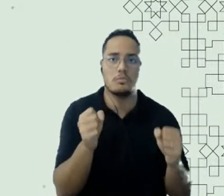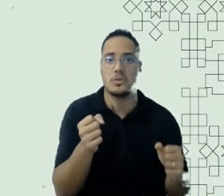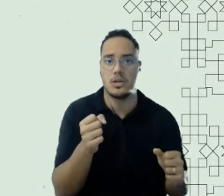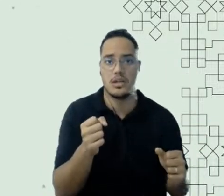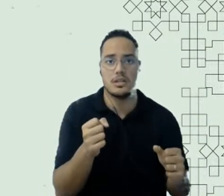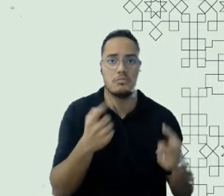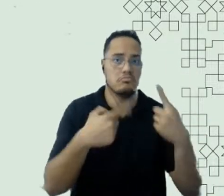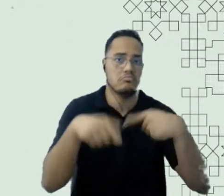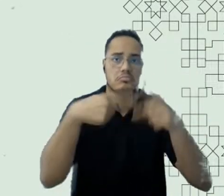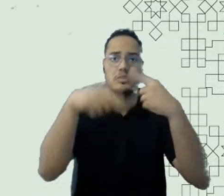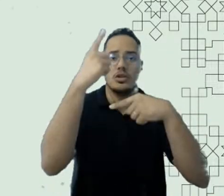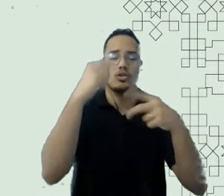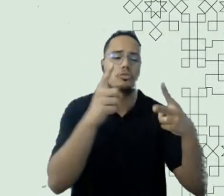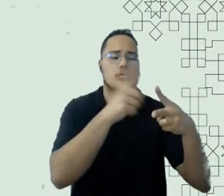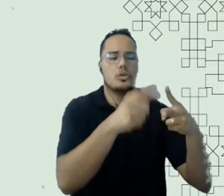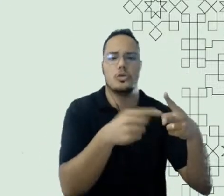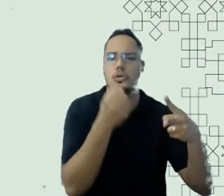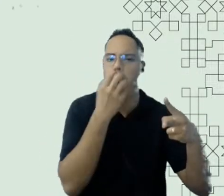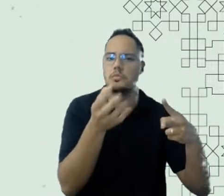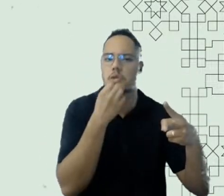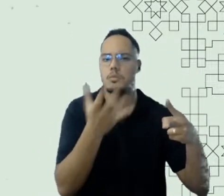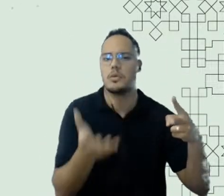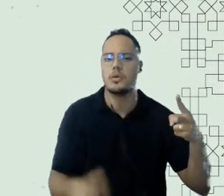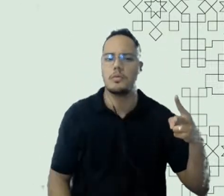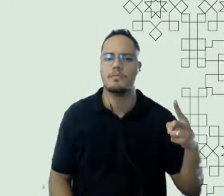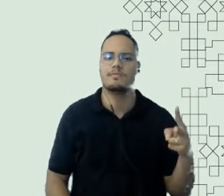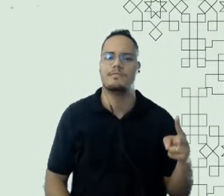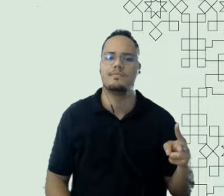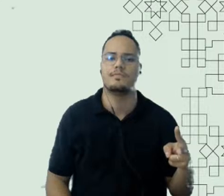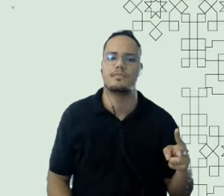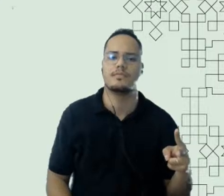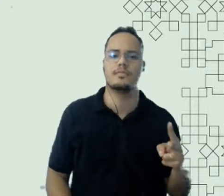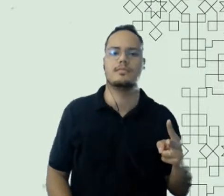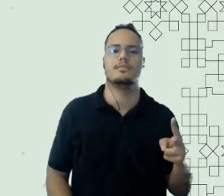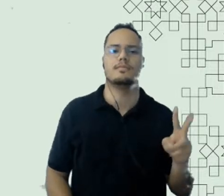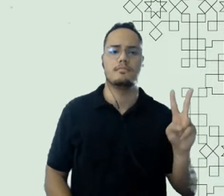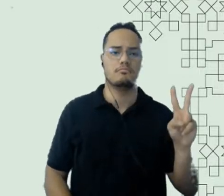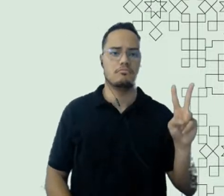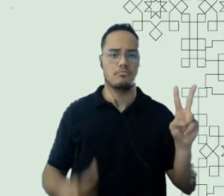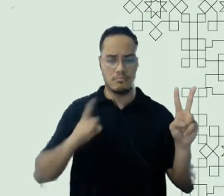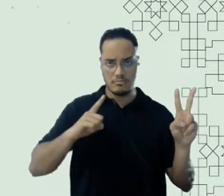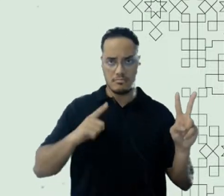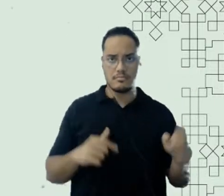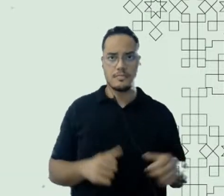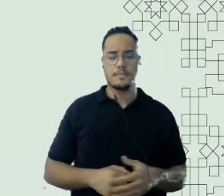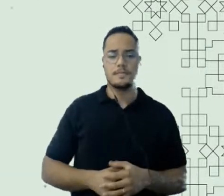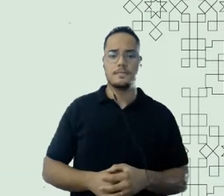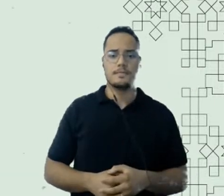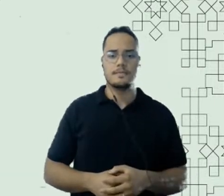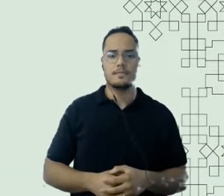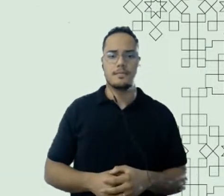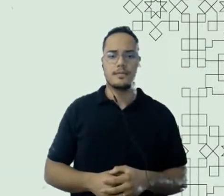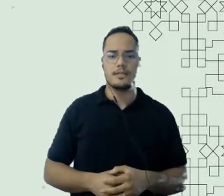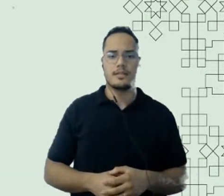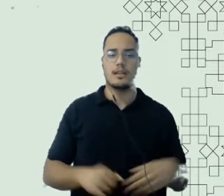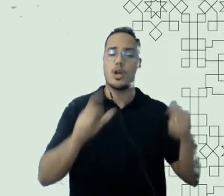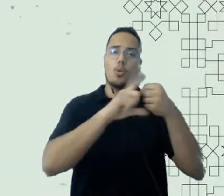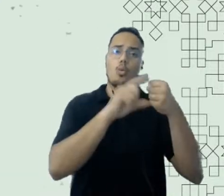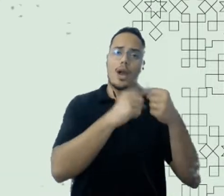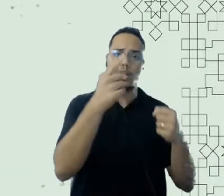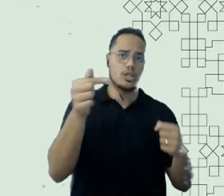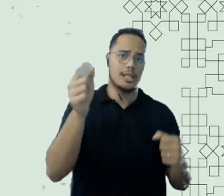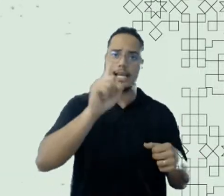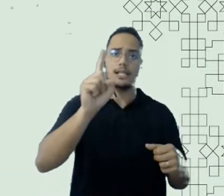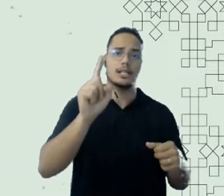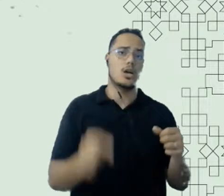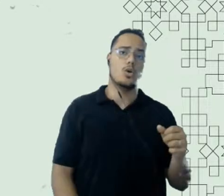the directive? That you could copy. So the directive, not the Article 17, right? Yeah, in the directive or in the Article 17.